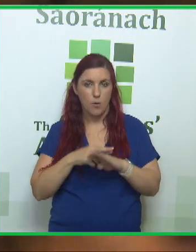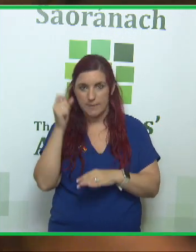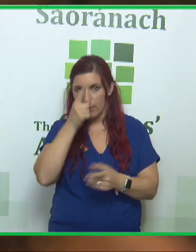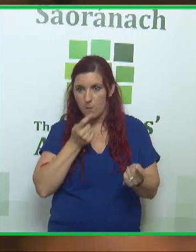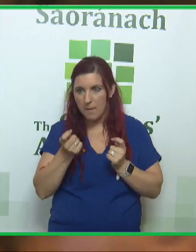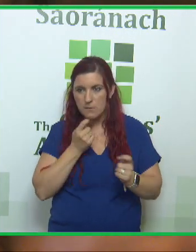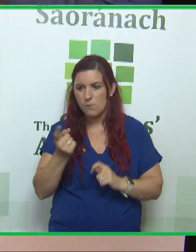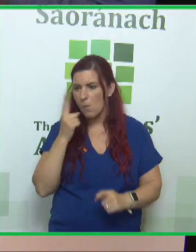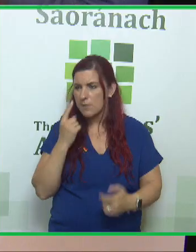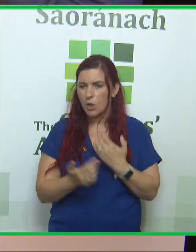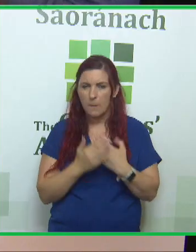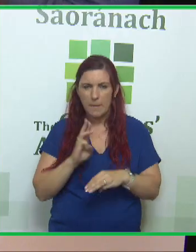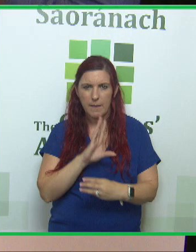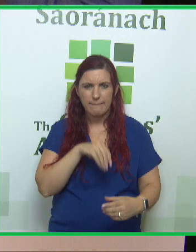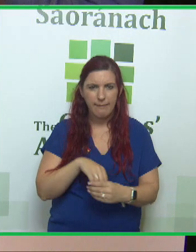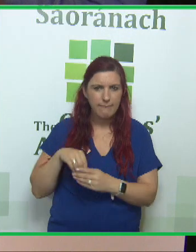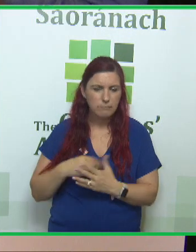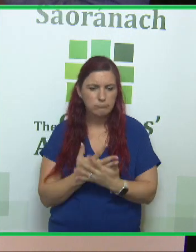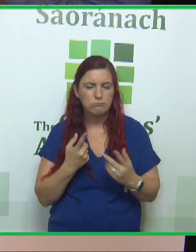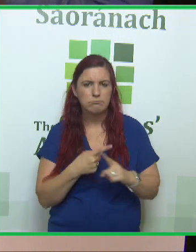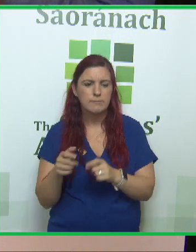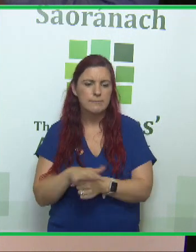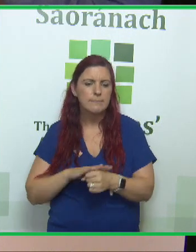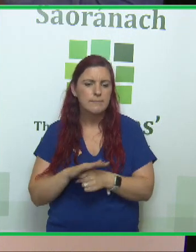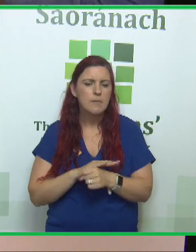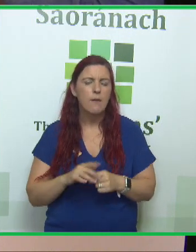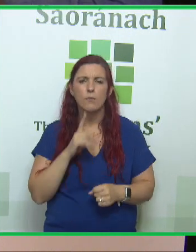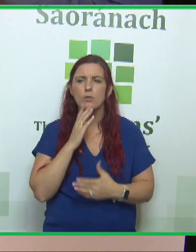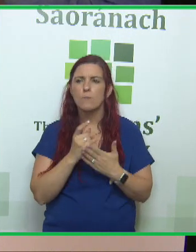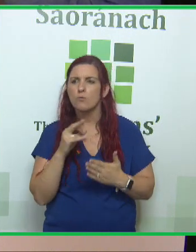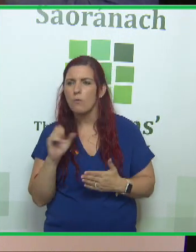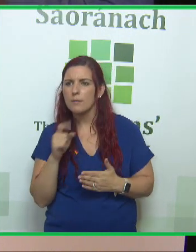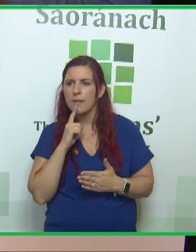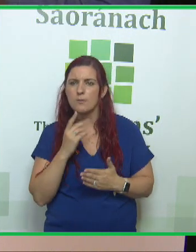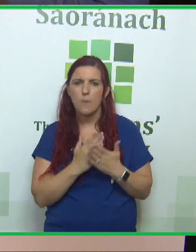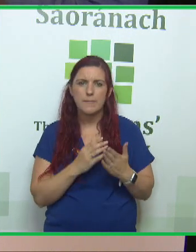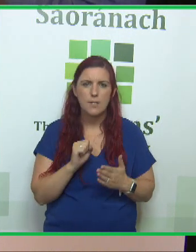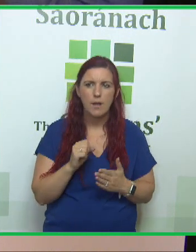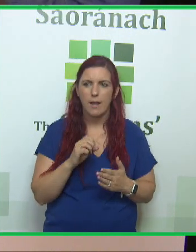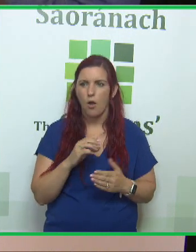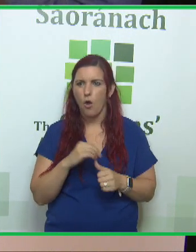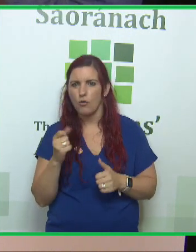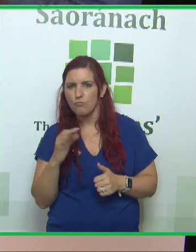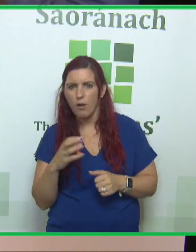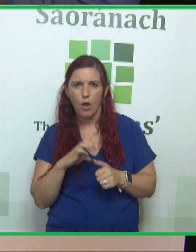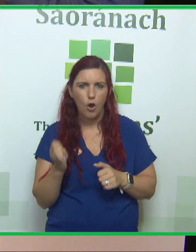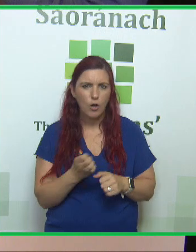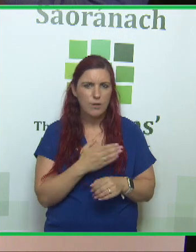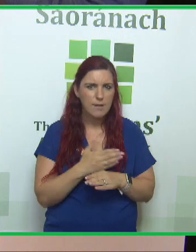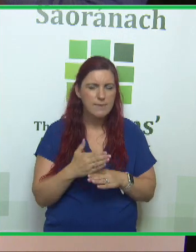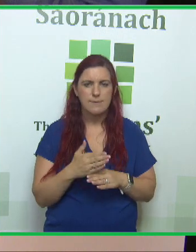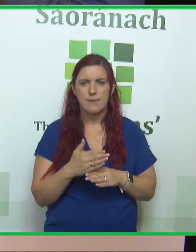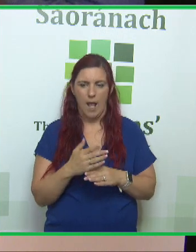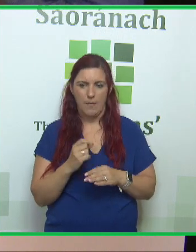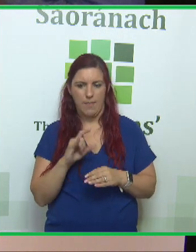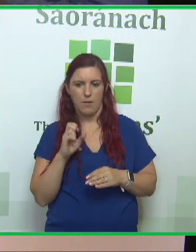involved at all stages. And for some drugs, they may be at one stage and another drug at an earlier stage. And obviously the focus for us in the harm